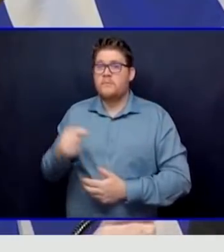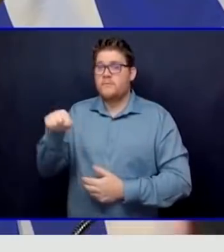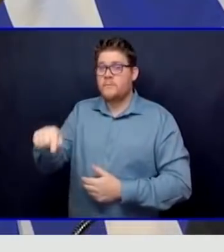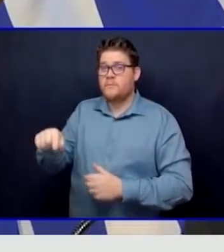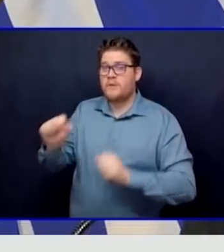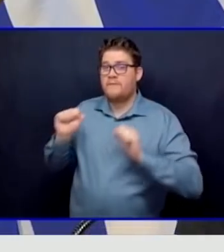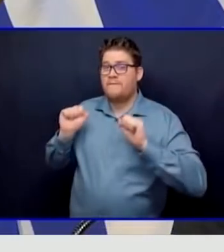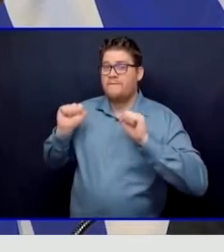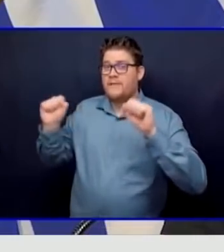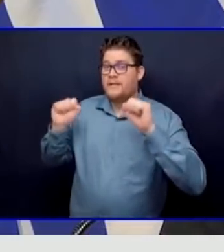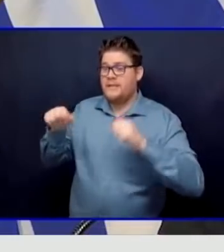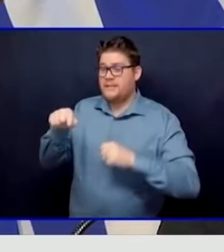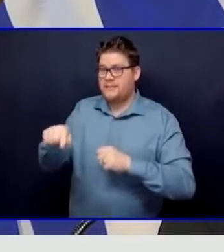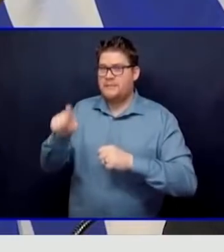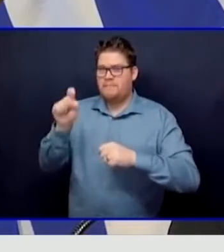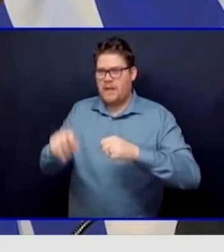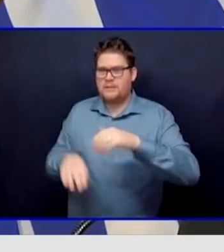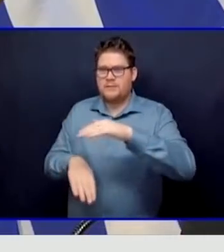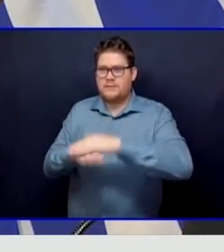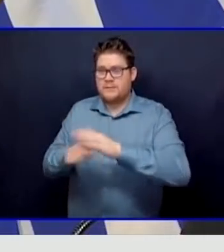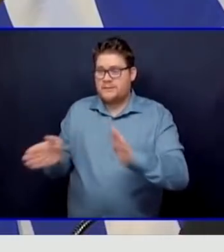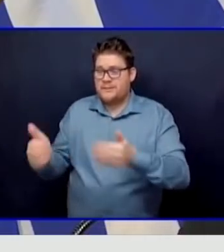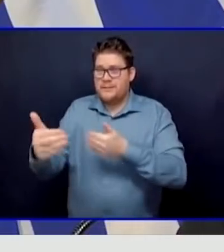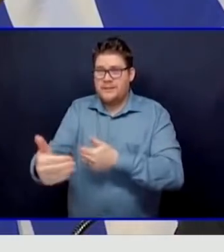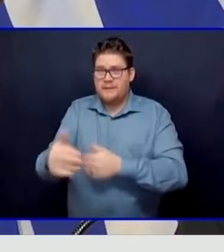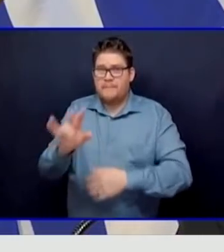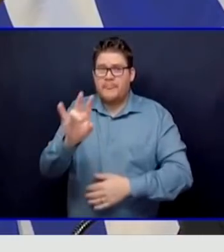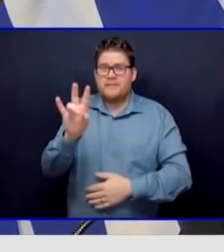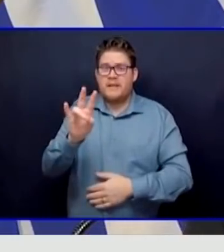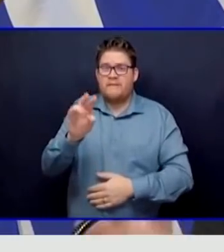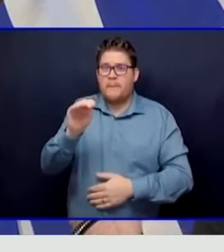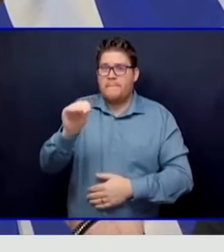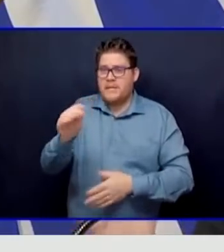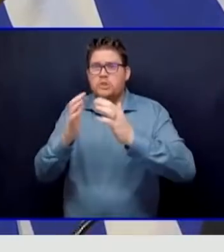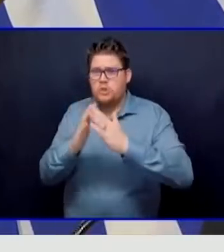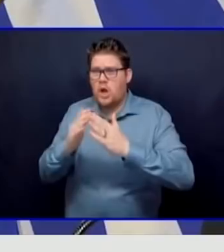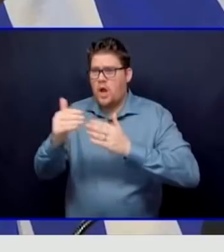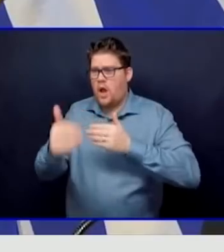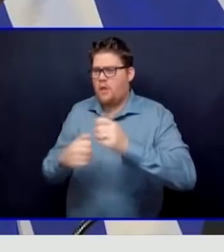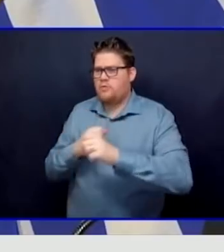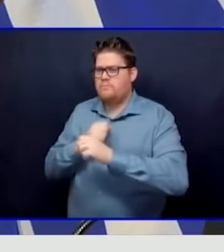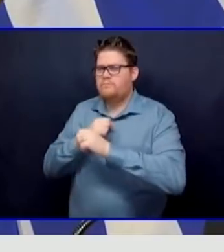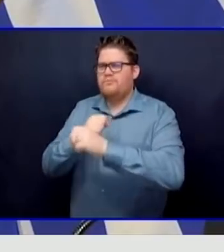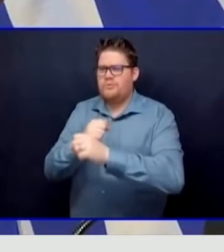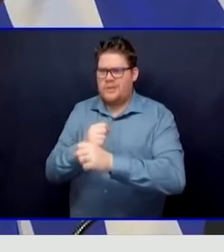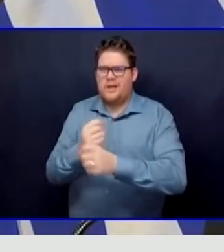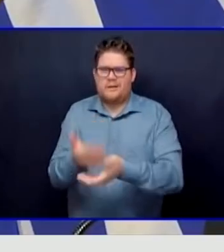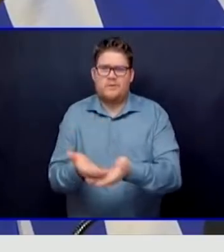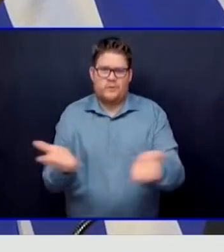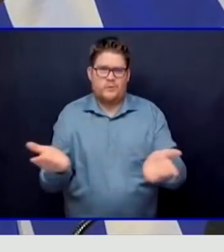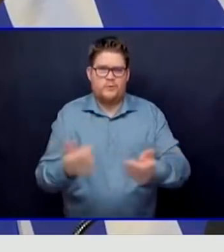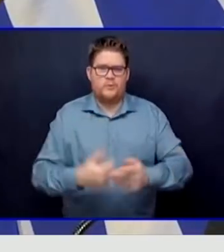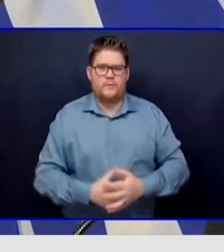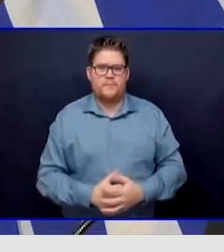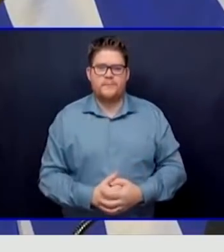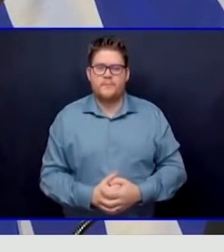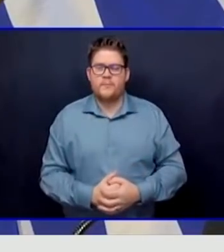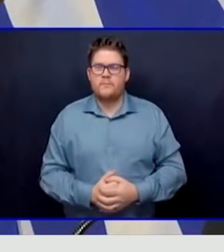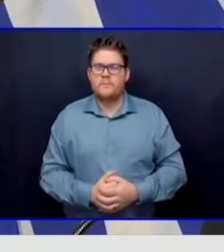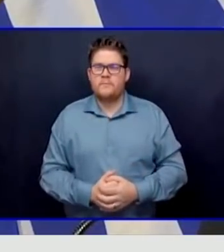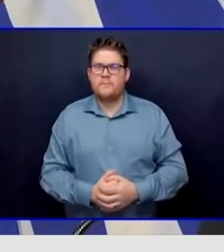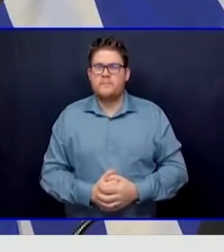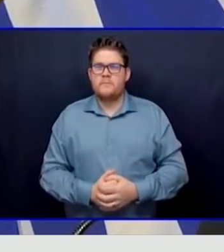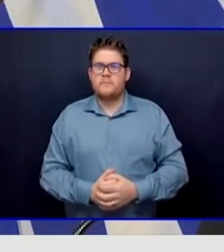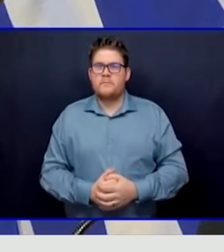for exercise, and that's about a 2.5 by 2.5 meters. The spacing requirements applies to people working